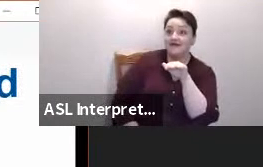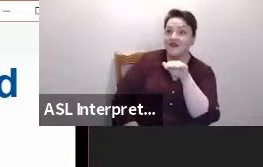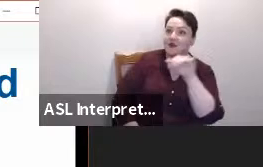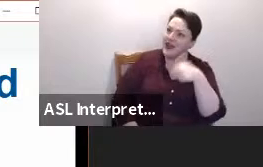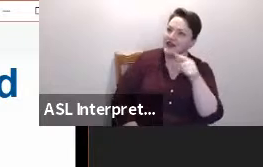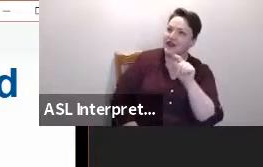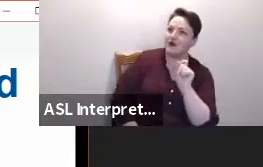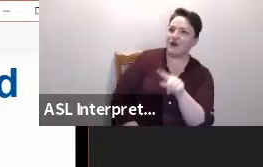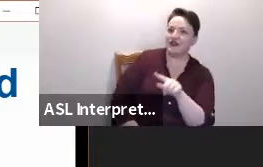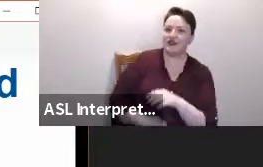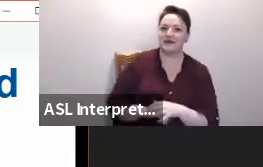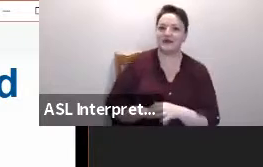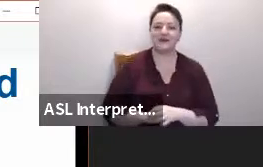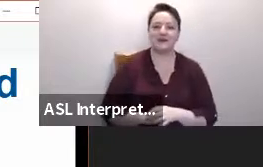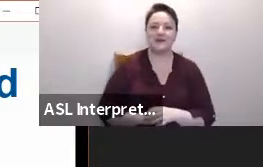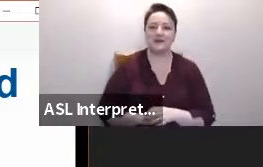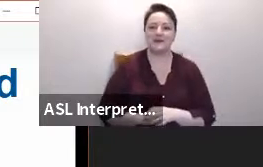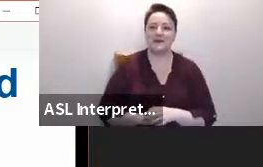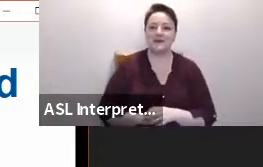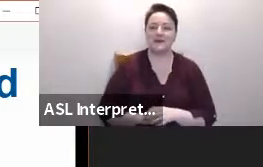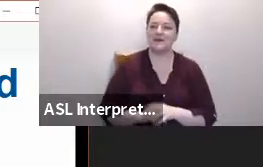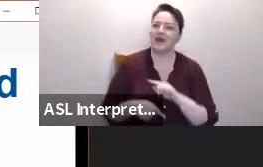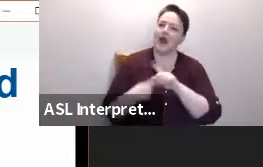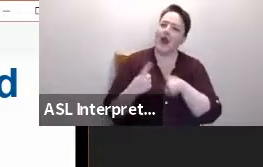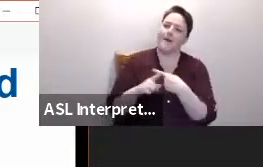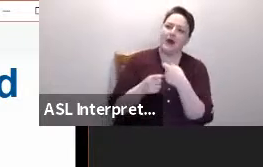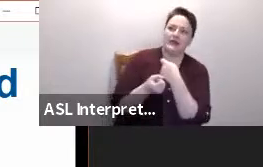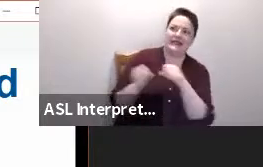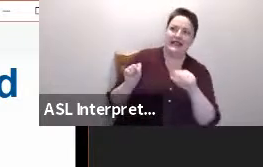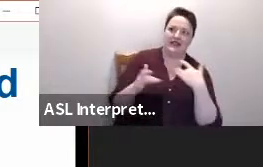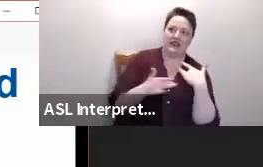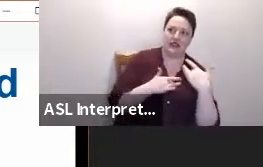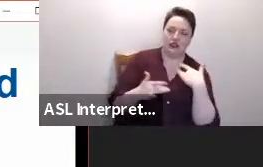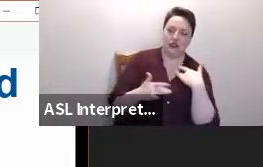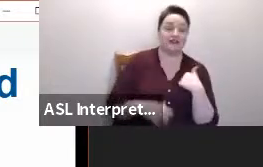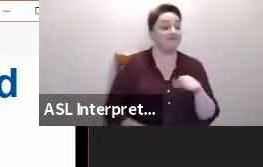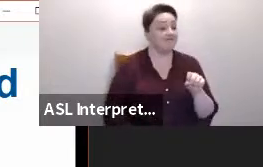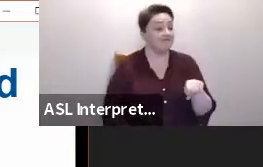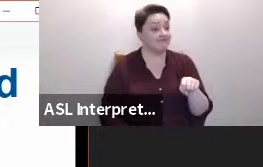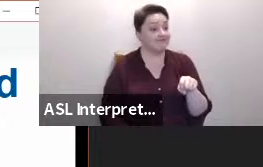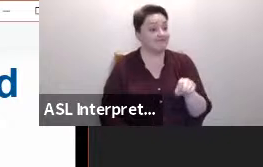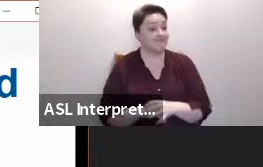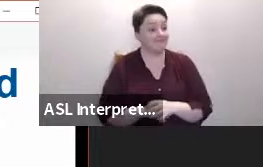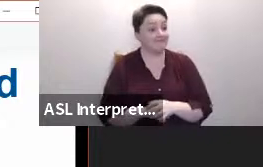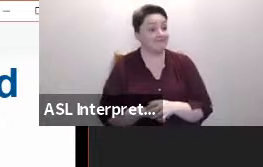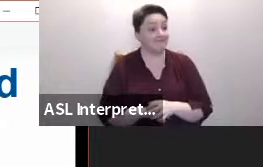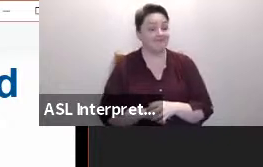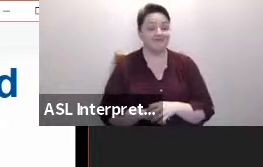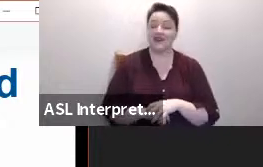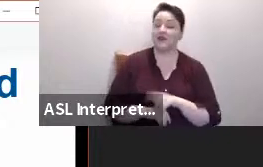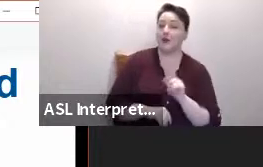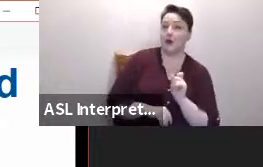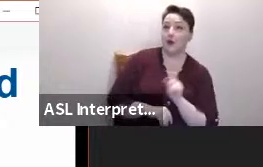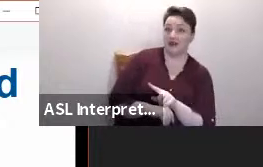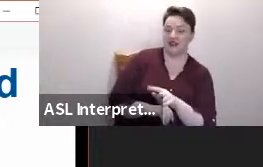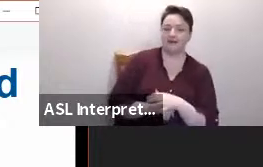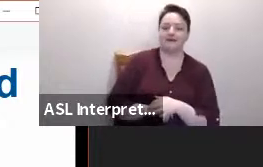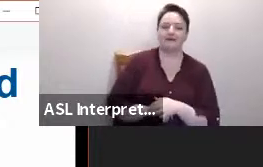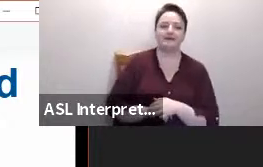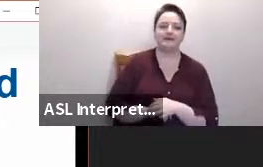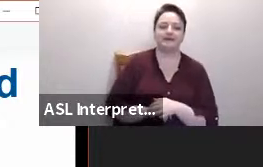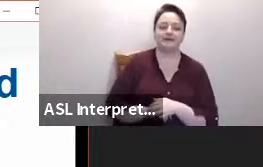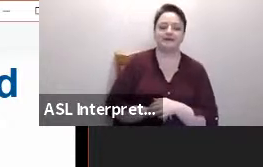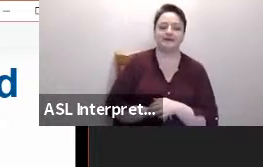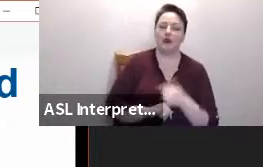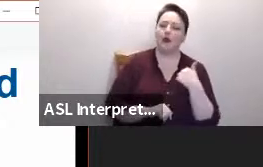another question from panelists about safety concerns. Yes. And the question reads, we have